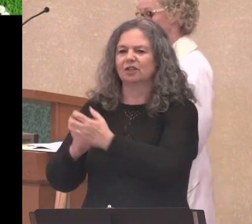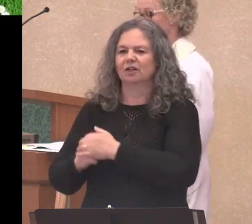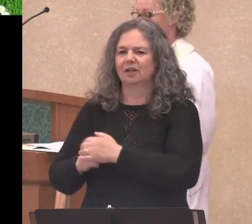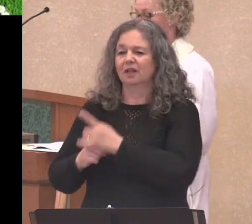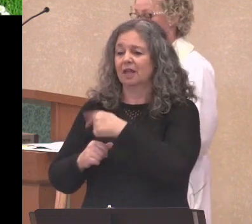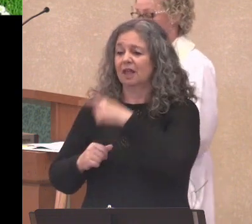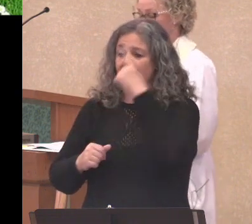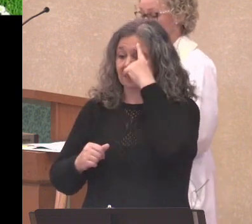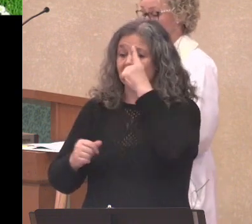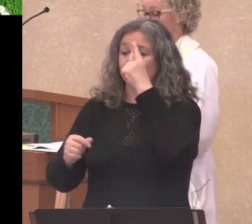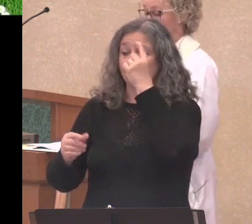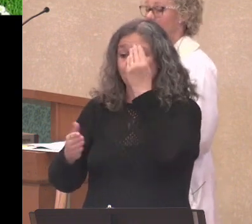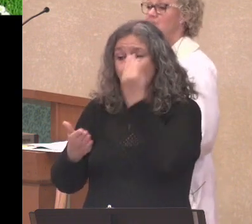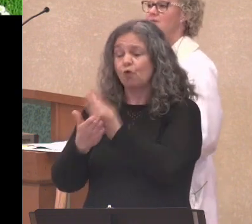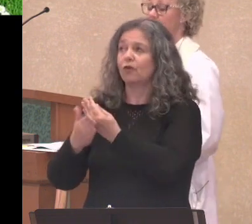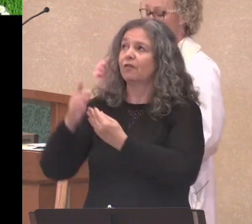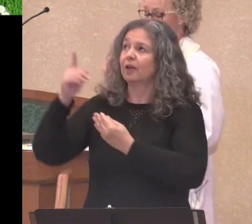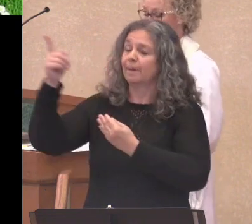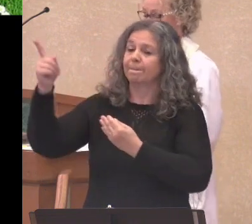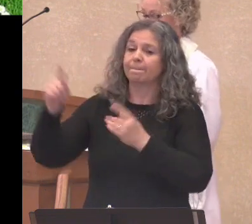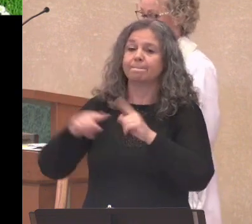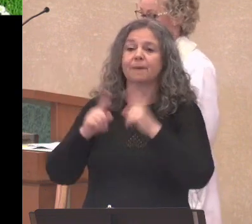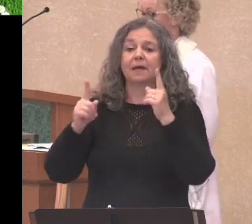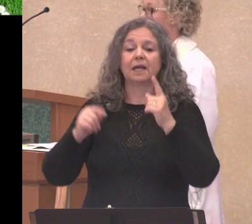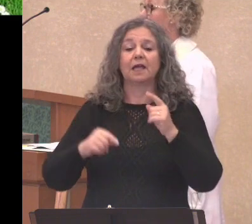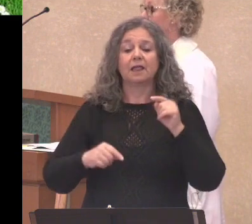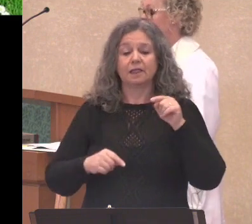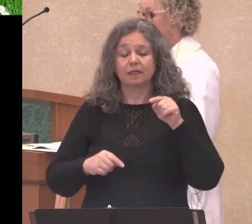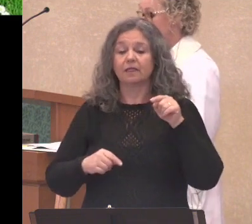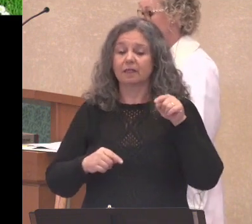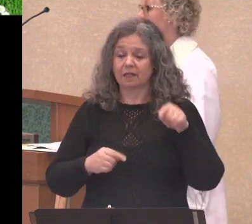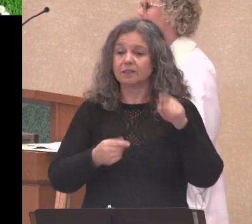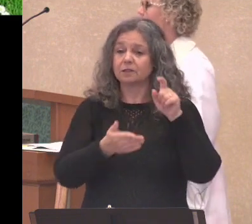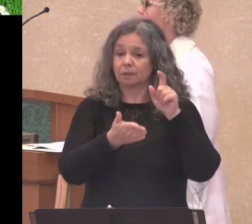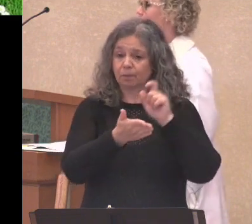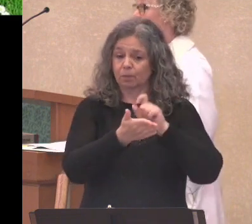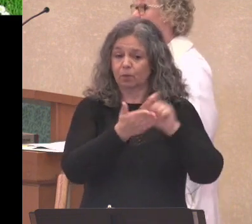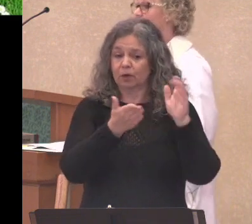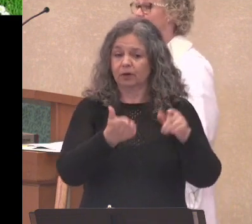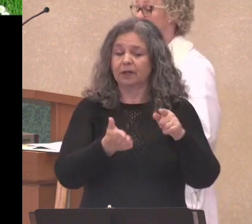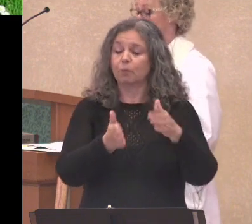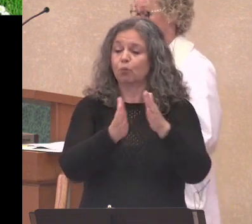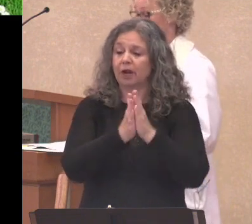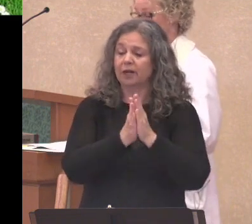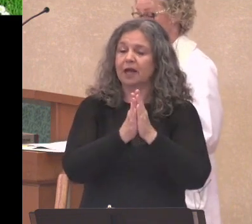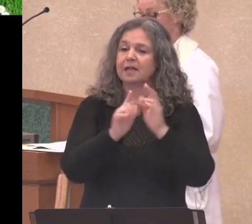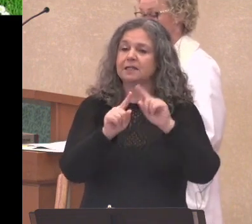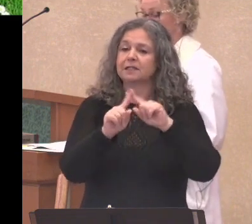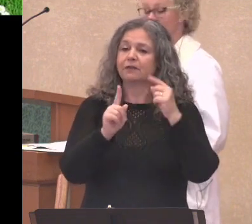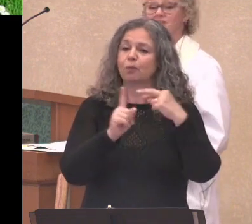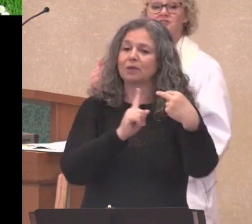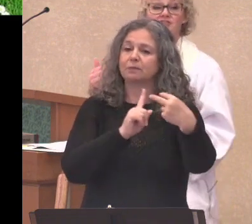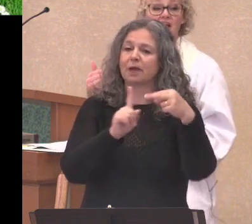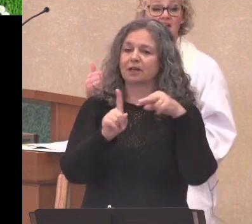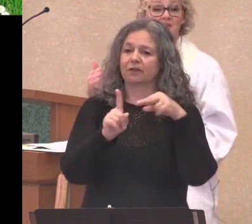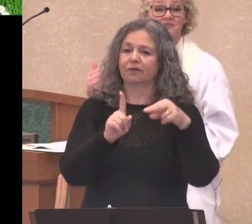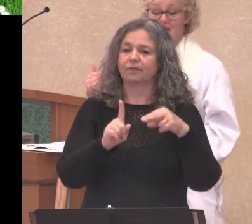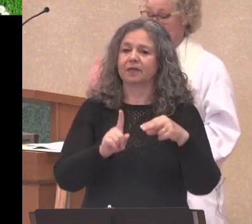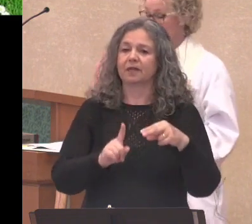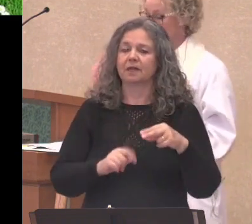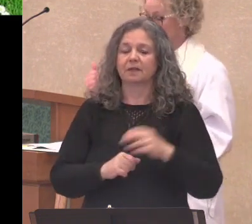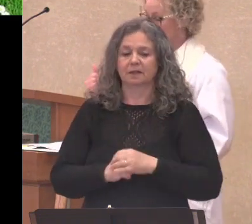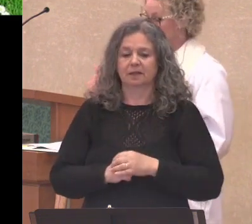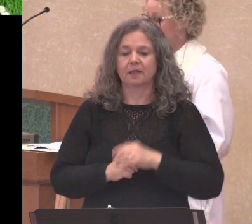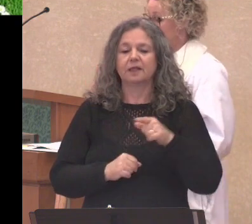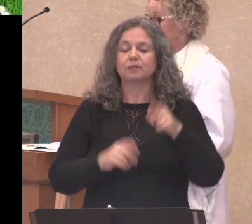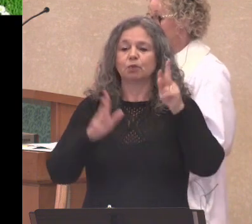is proof of God's blessing. But this person who is praying, they have a different perspective. This child of